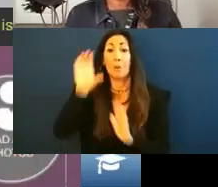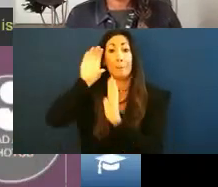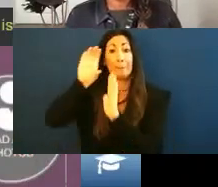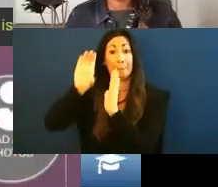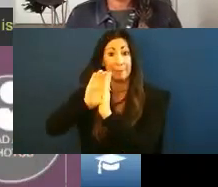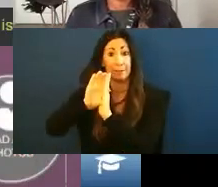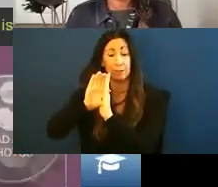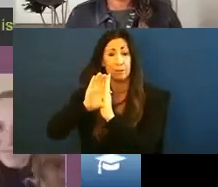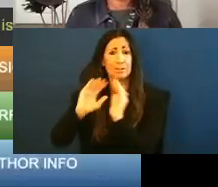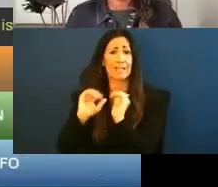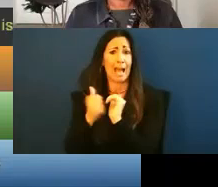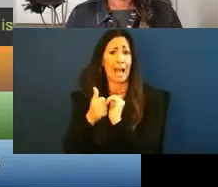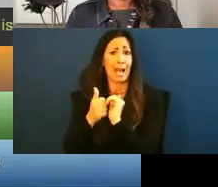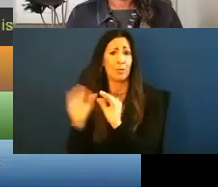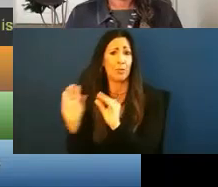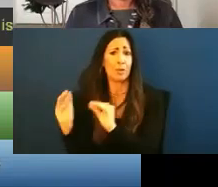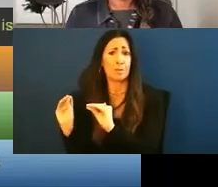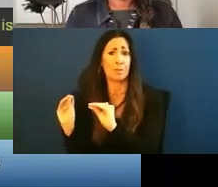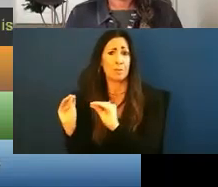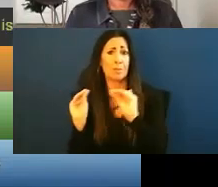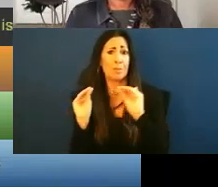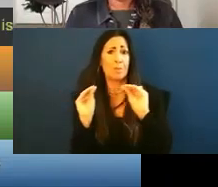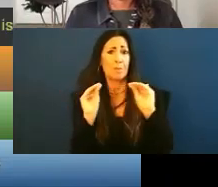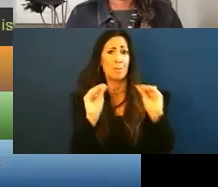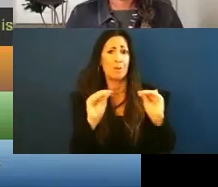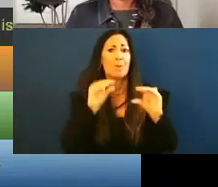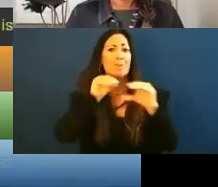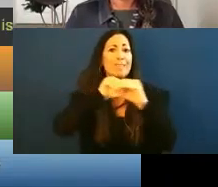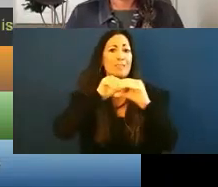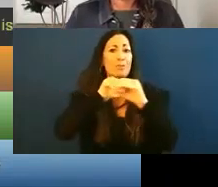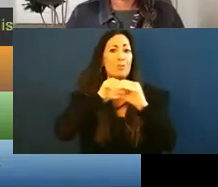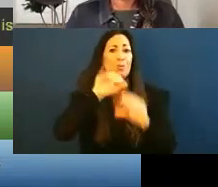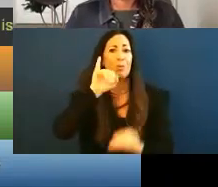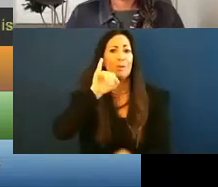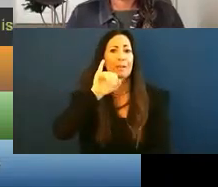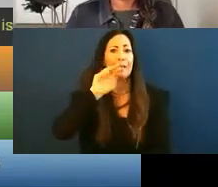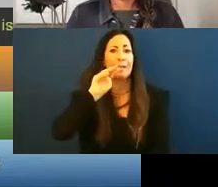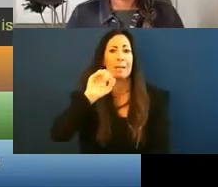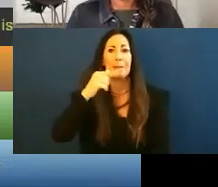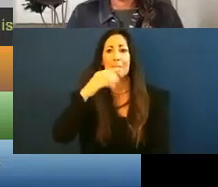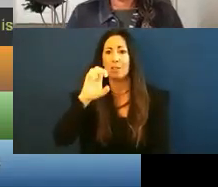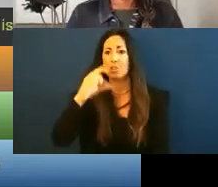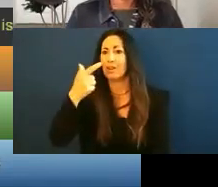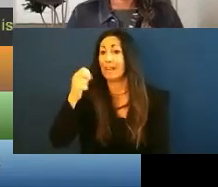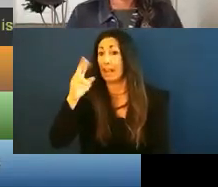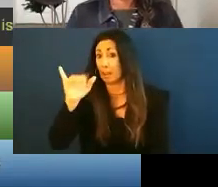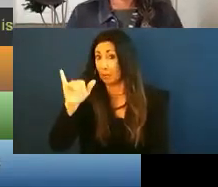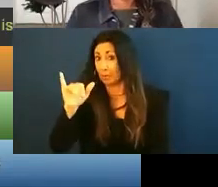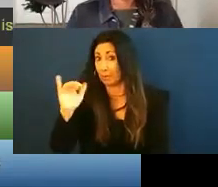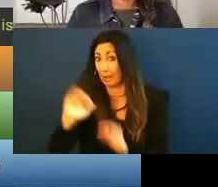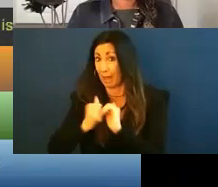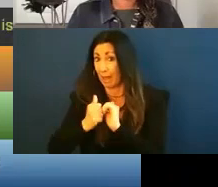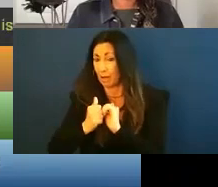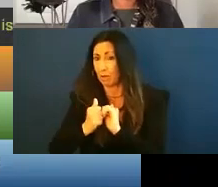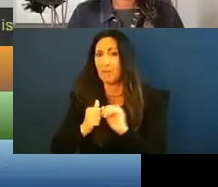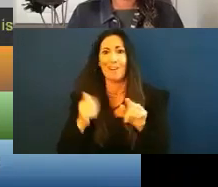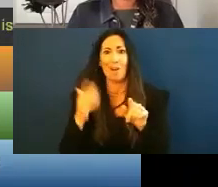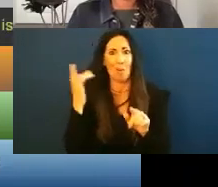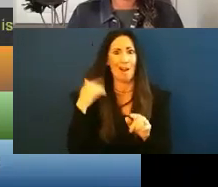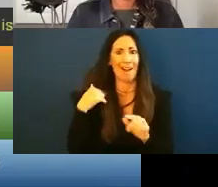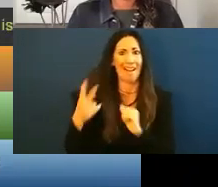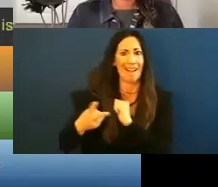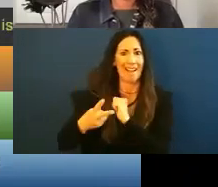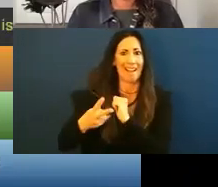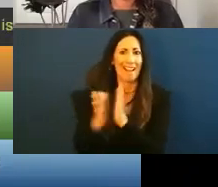into the image gallery? So the reason why I asked you to save things